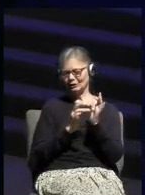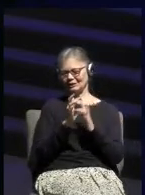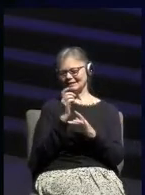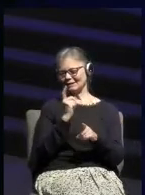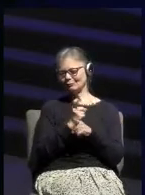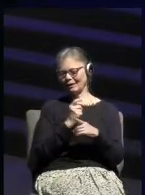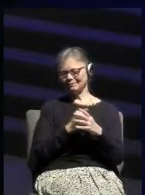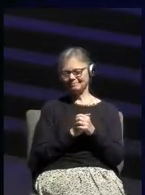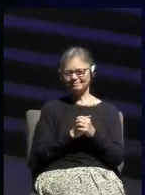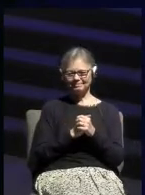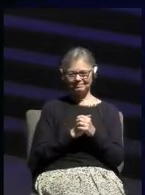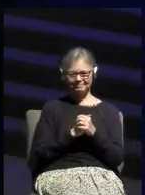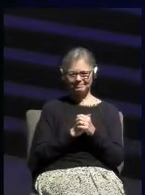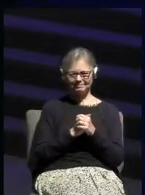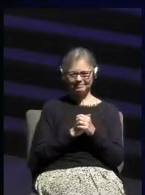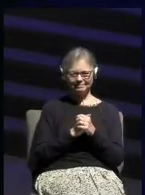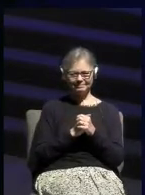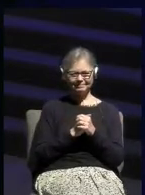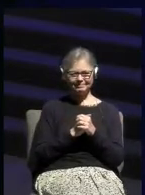And so